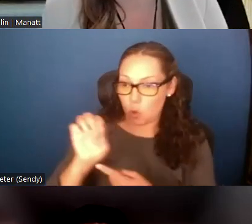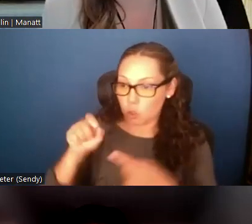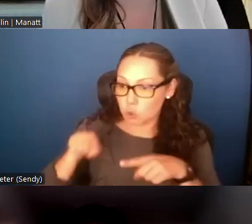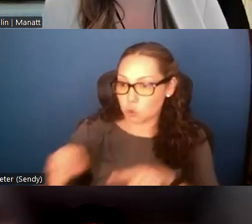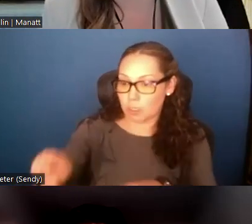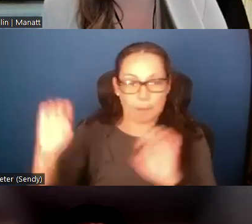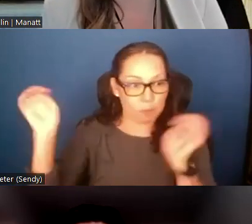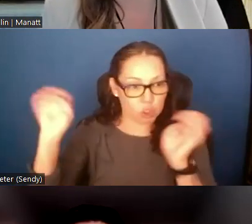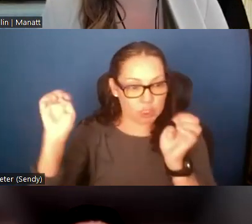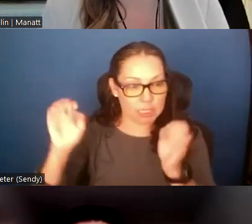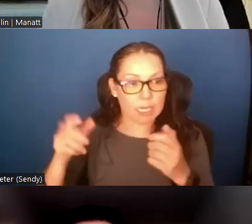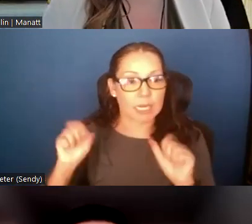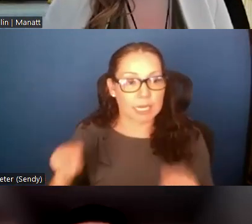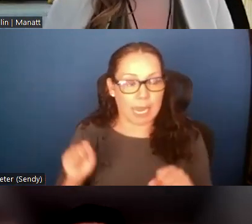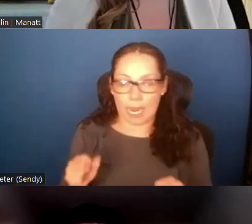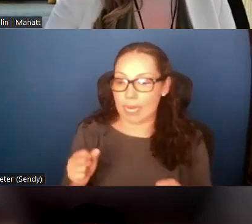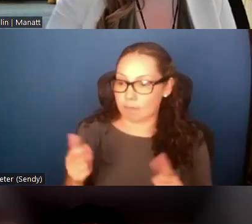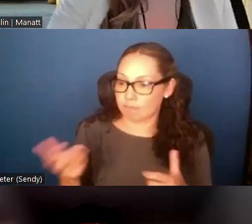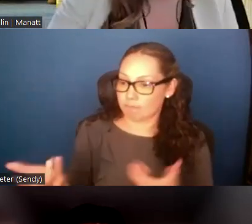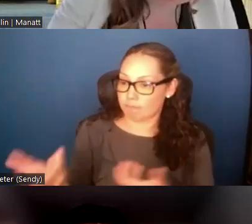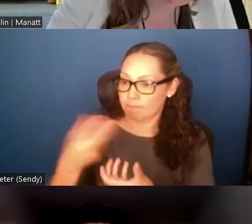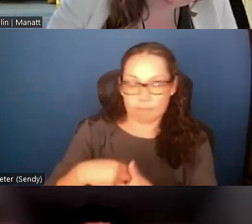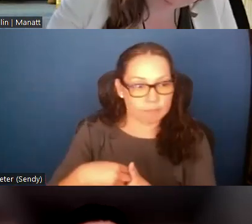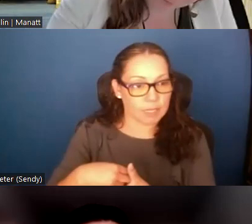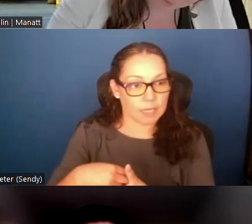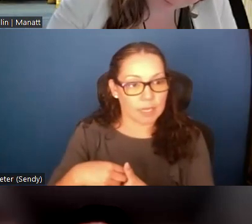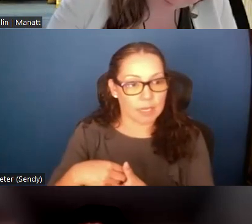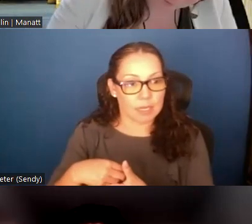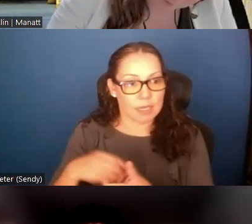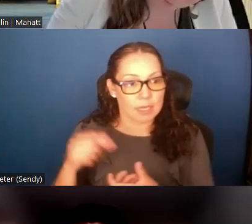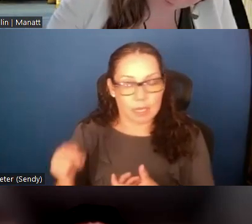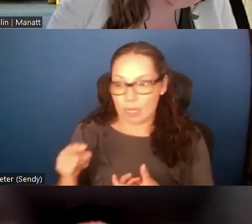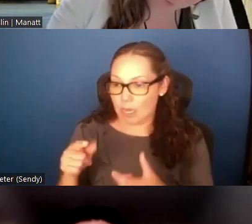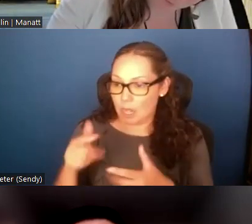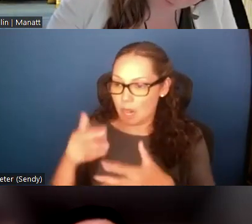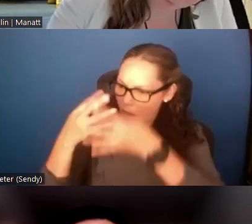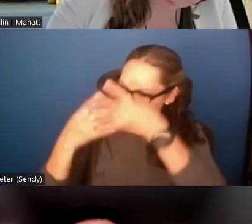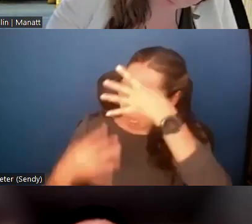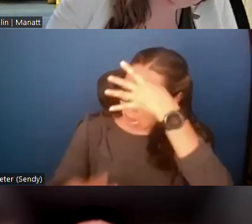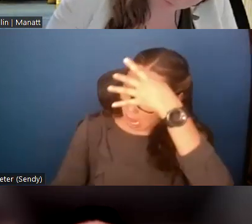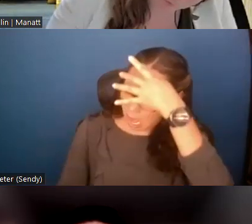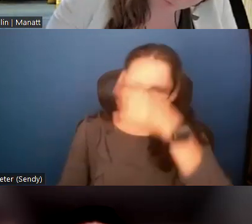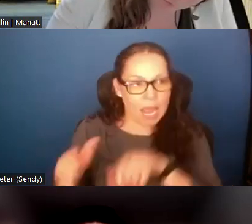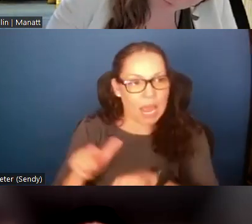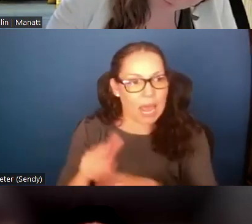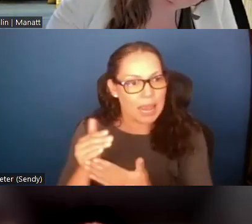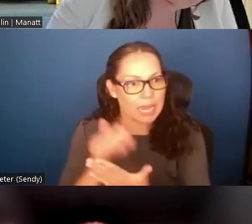able to implement. And so having giant lists of who could be a designated visitor, or